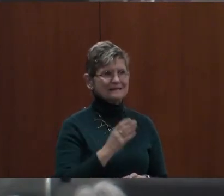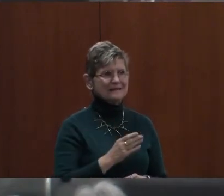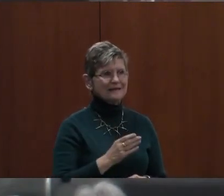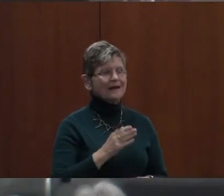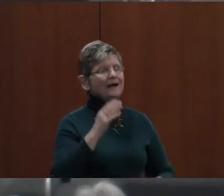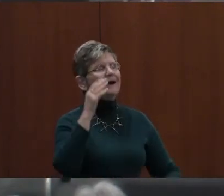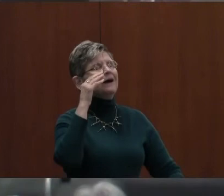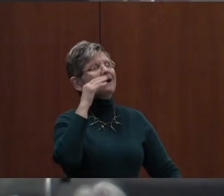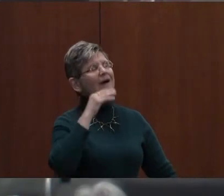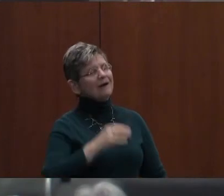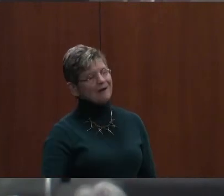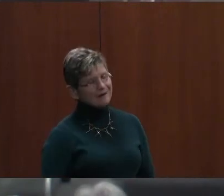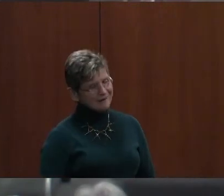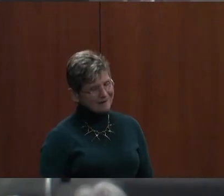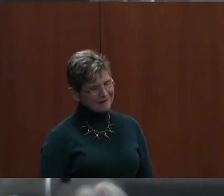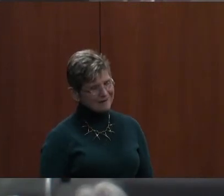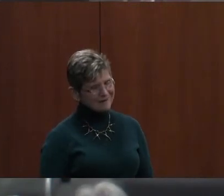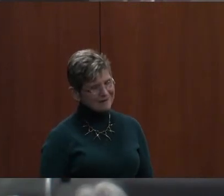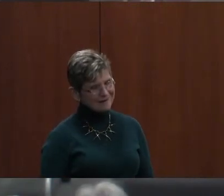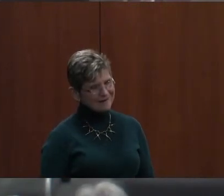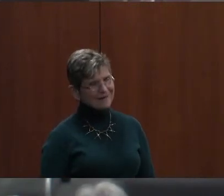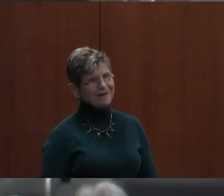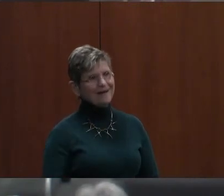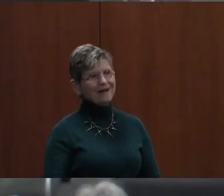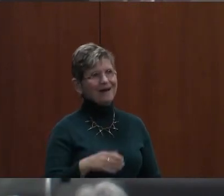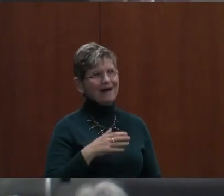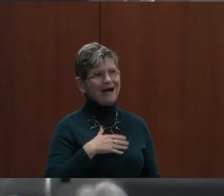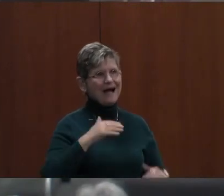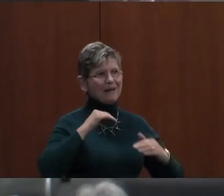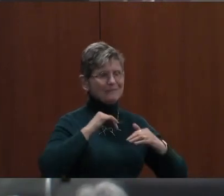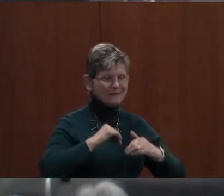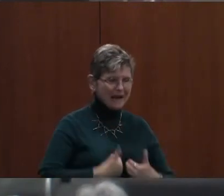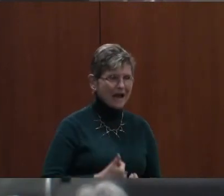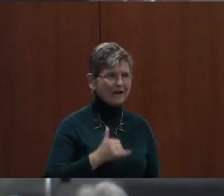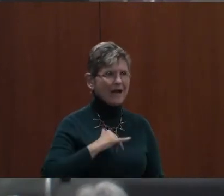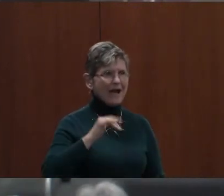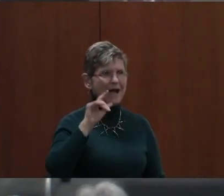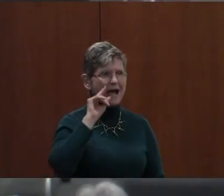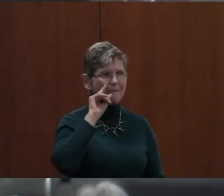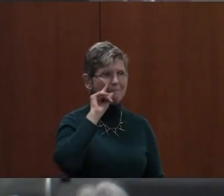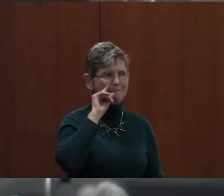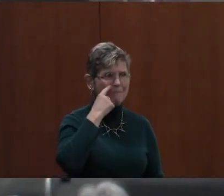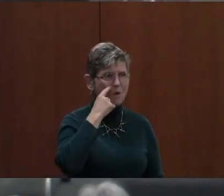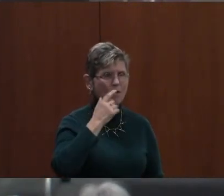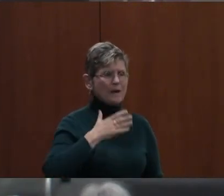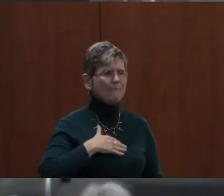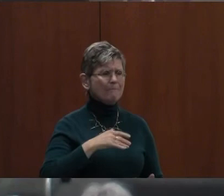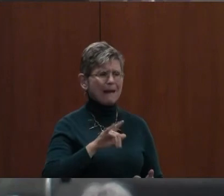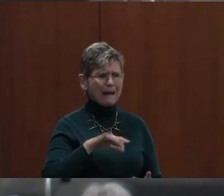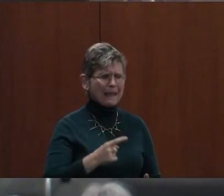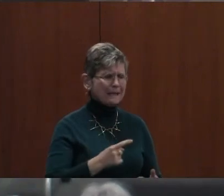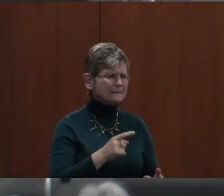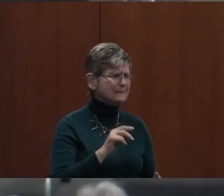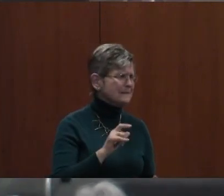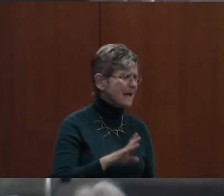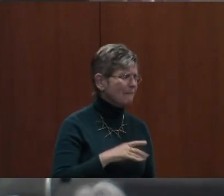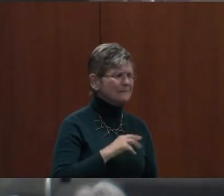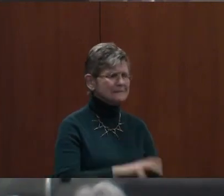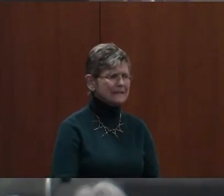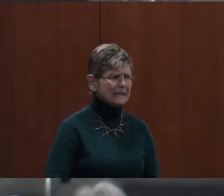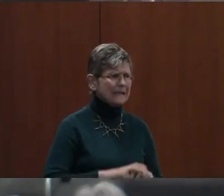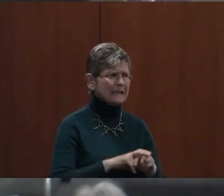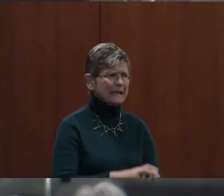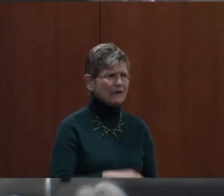Ah, sighed Maisie, the lazy bird hatching her egg. I'm tired and I'm bored and I've kinks in my legs from sitting here day after day.